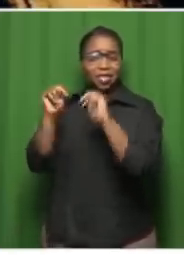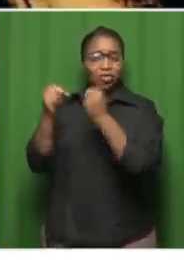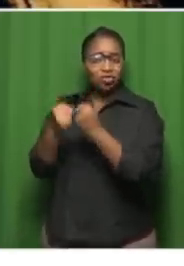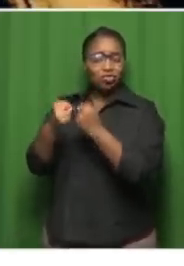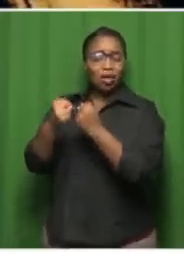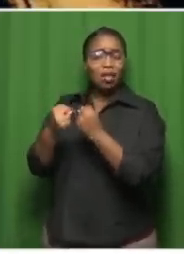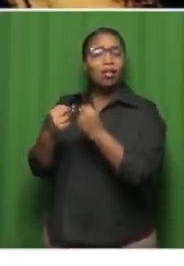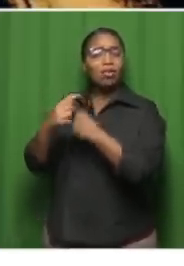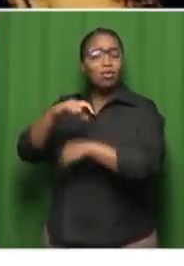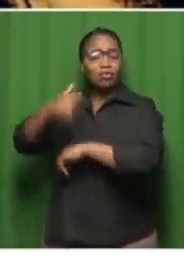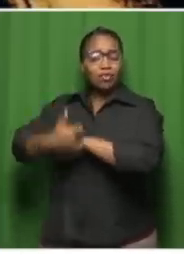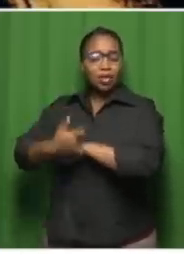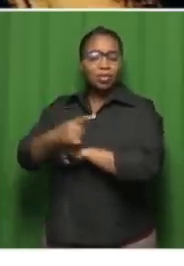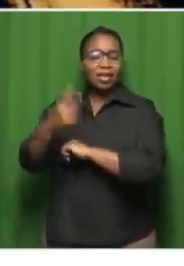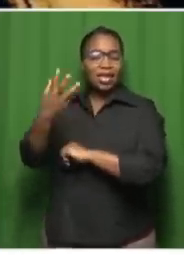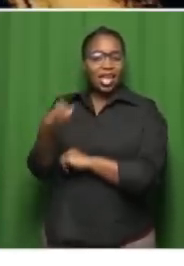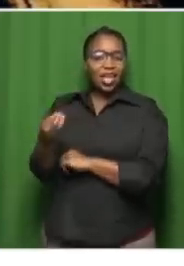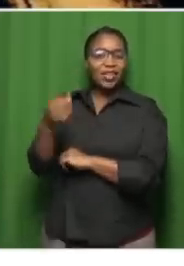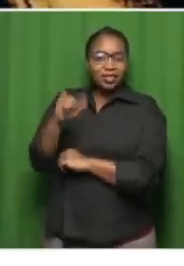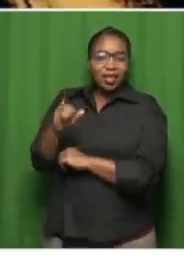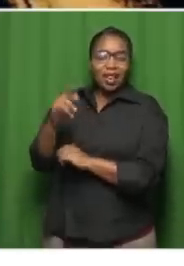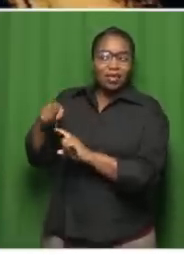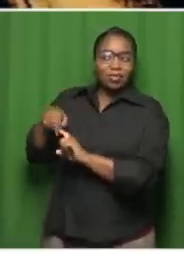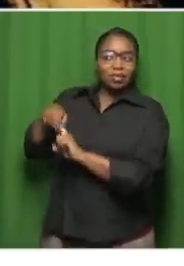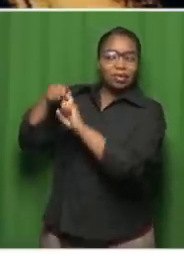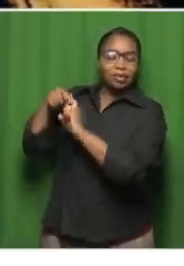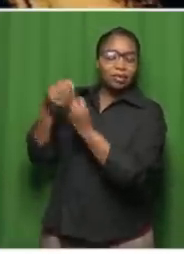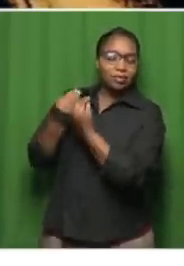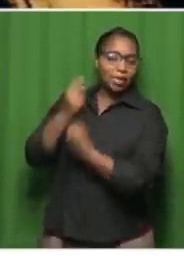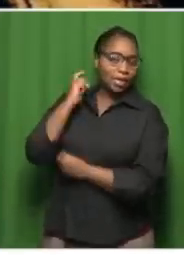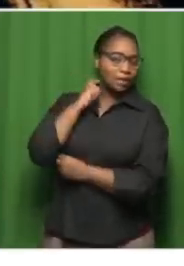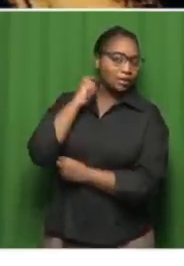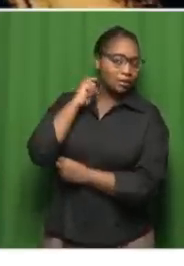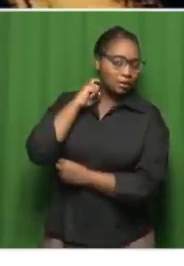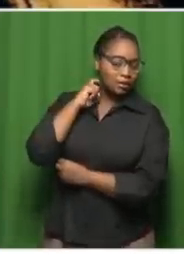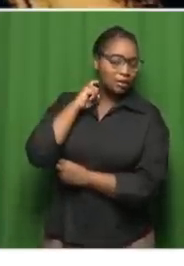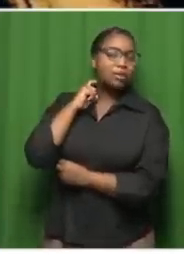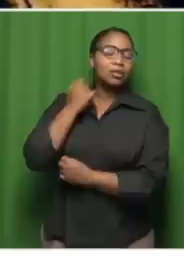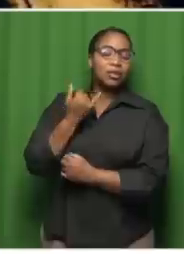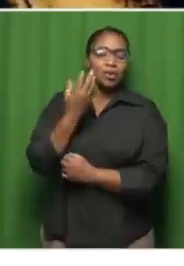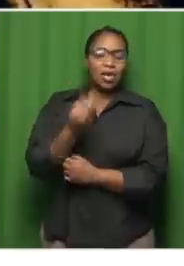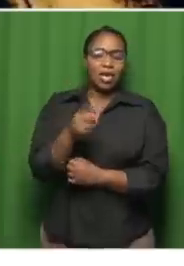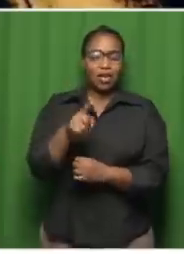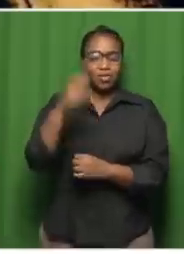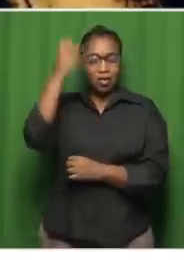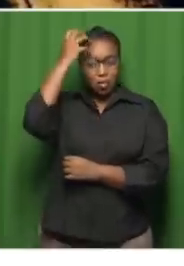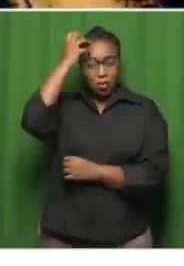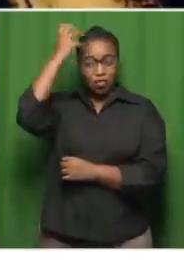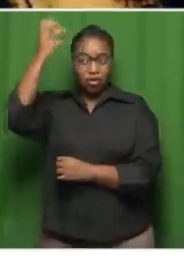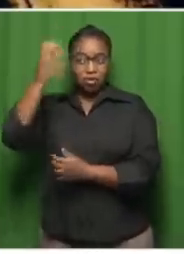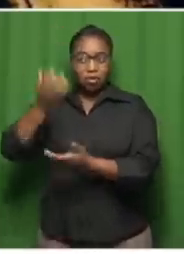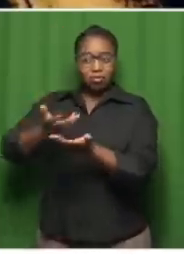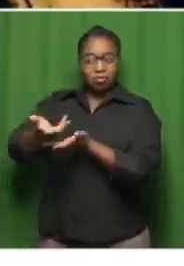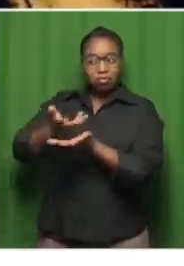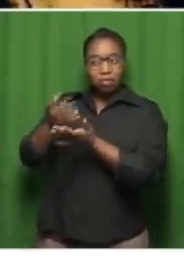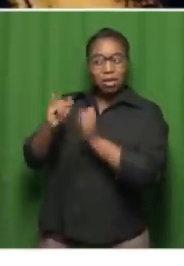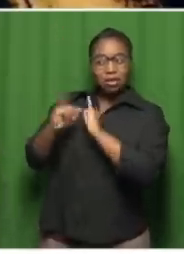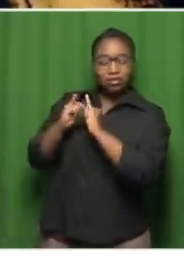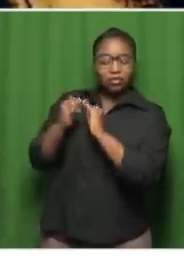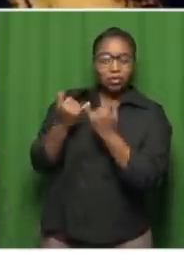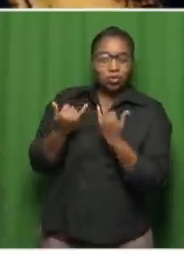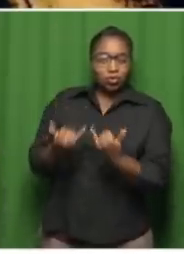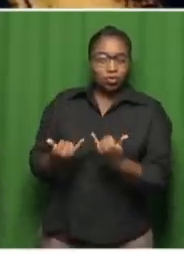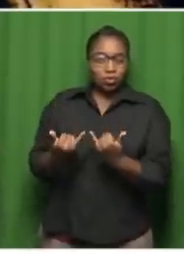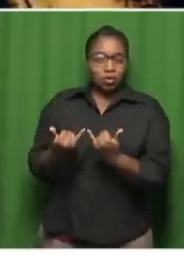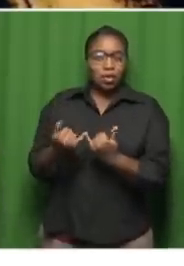highest position of the ANC presidency. Now, the political analyst that we're going to be speaking to is Professor Sethulego Matebesi, who,